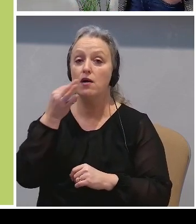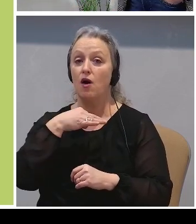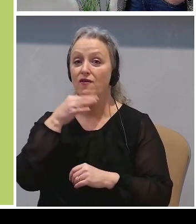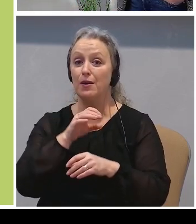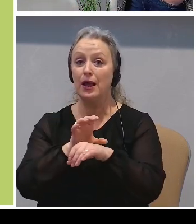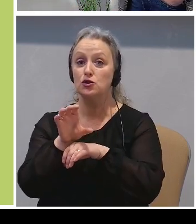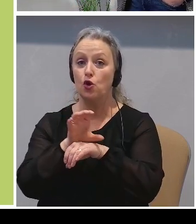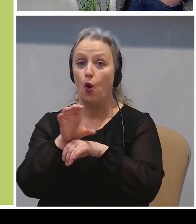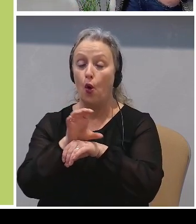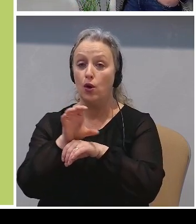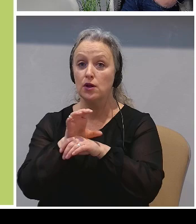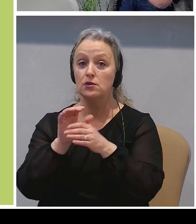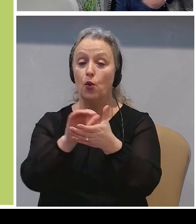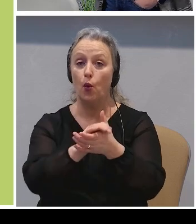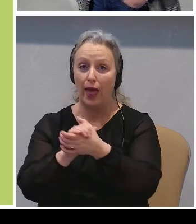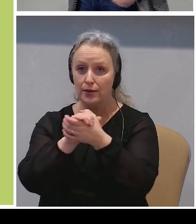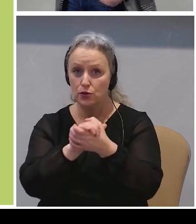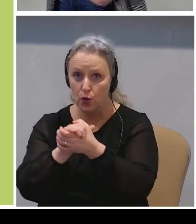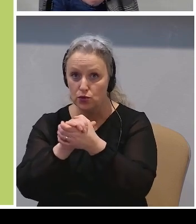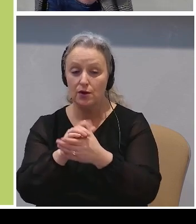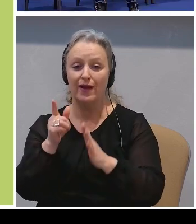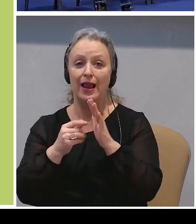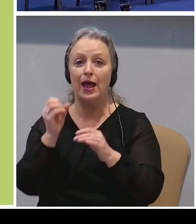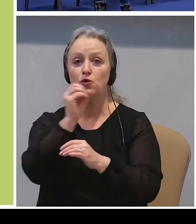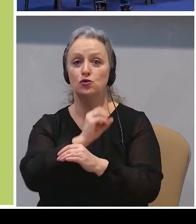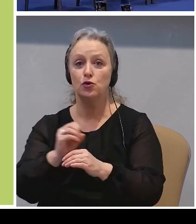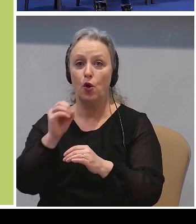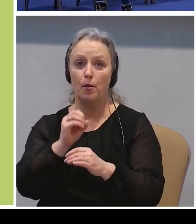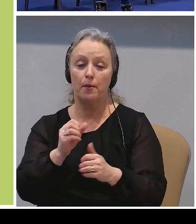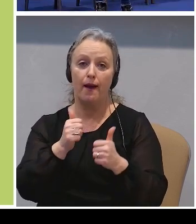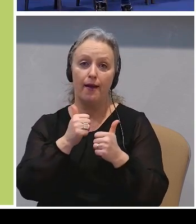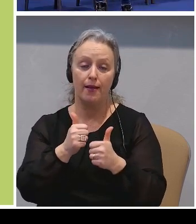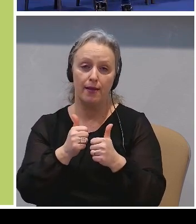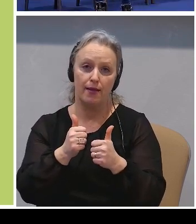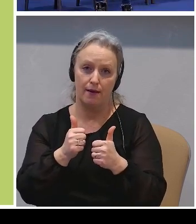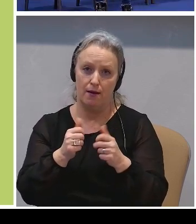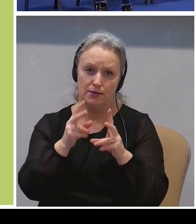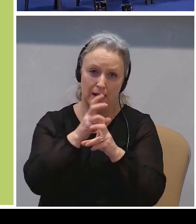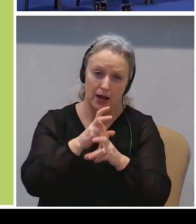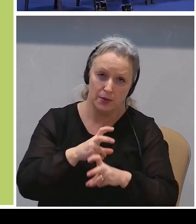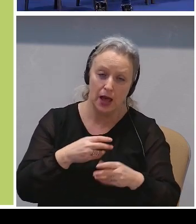This initiative was initiated to discuss with different stakeholders how to